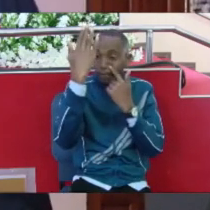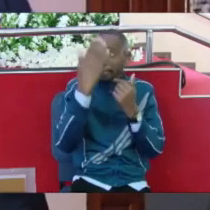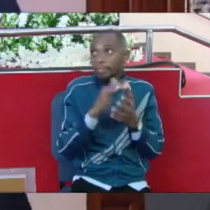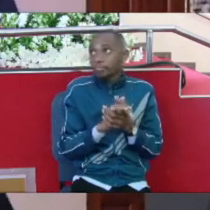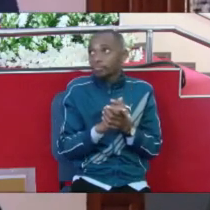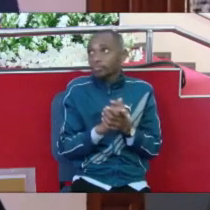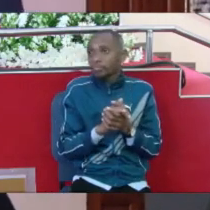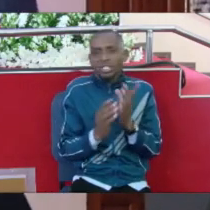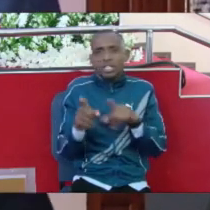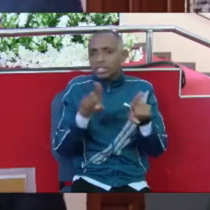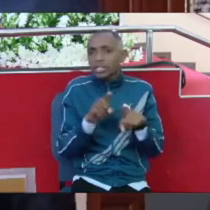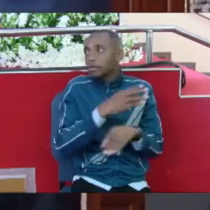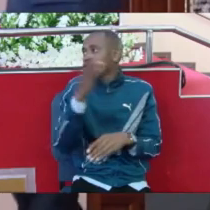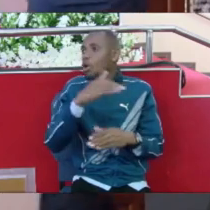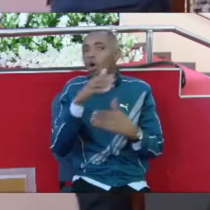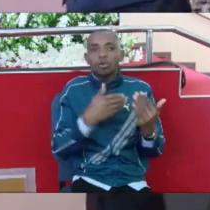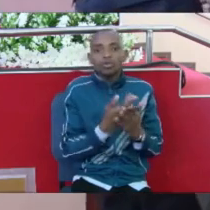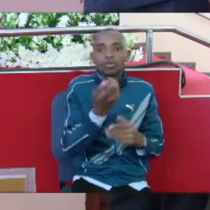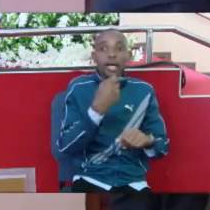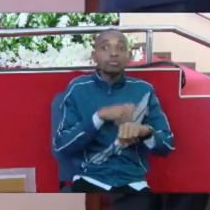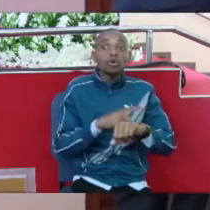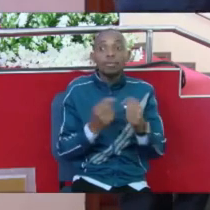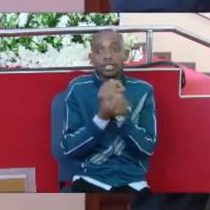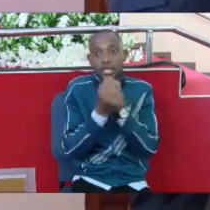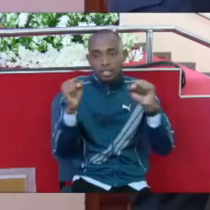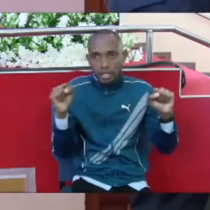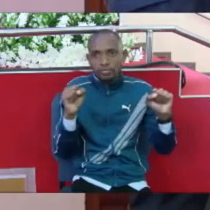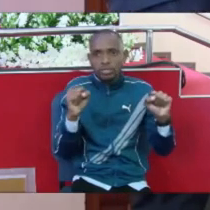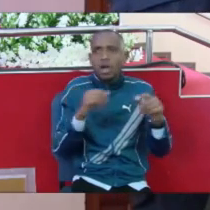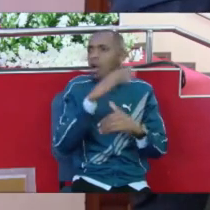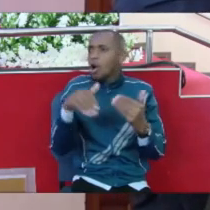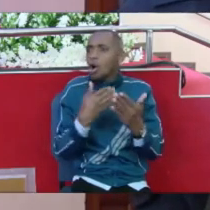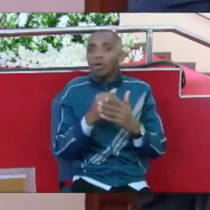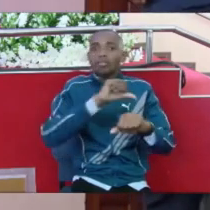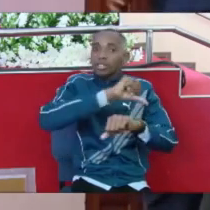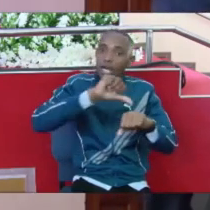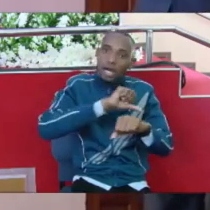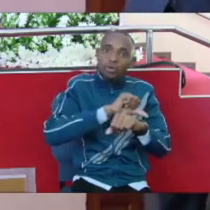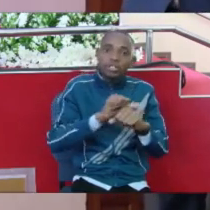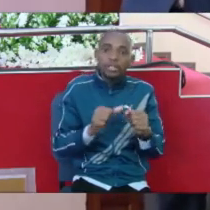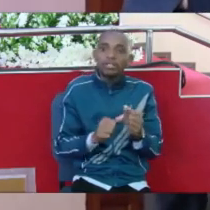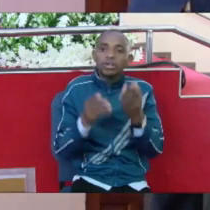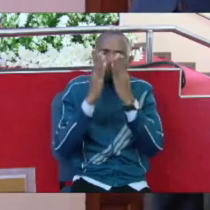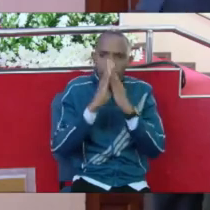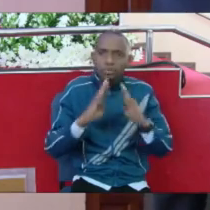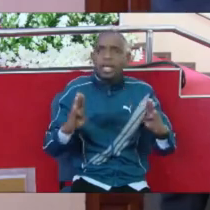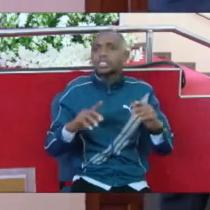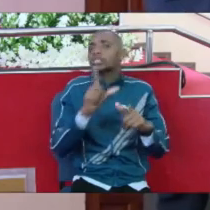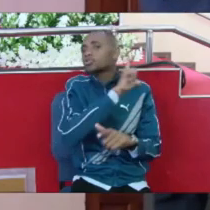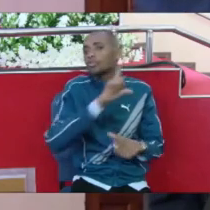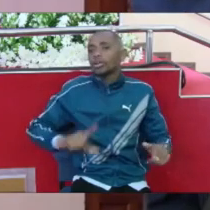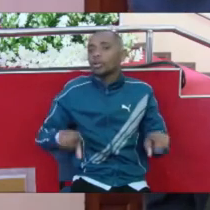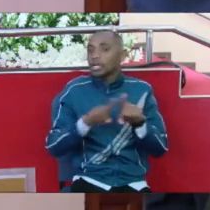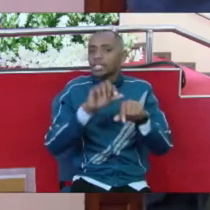Just like all of us when we come to Jesus, we are anointed with the presence of the Lord and we are anointed